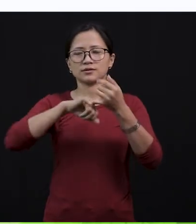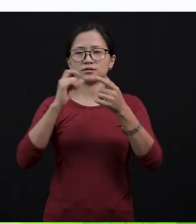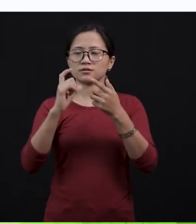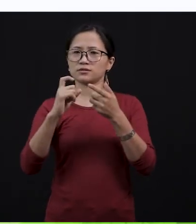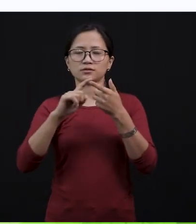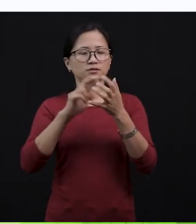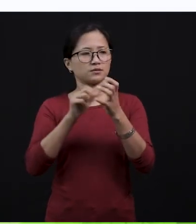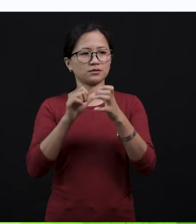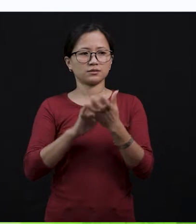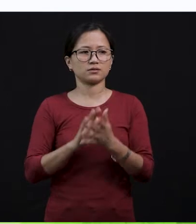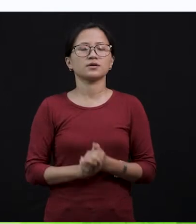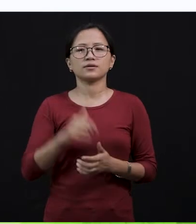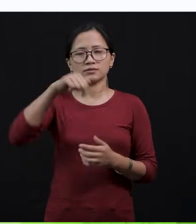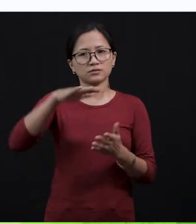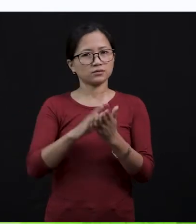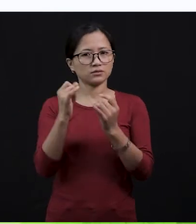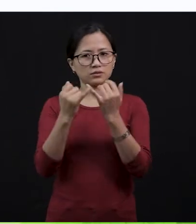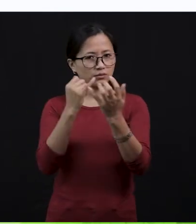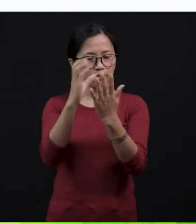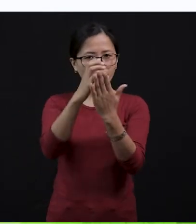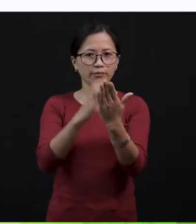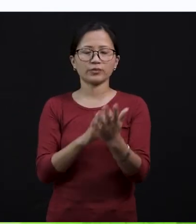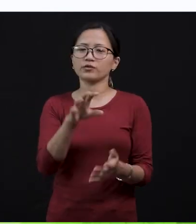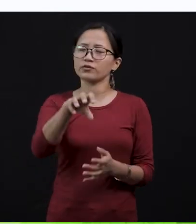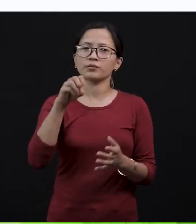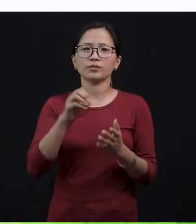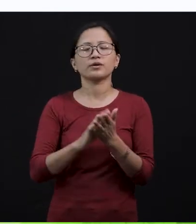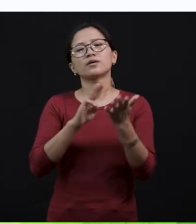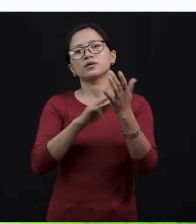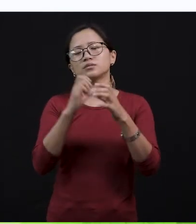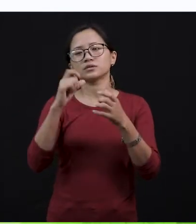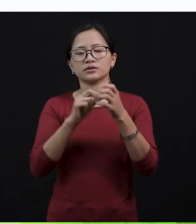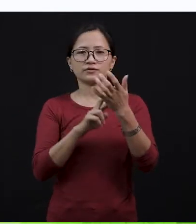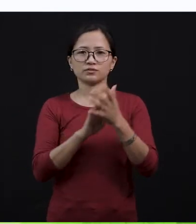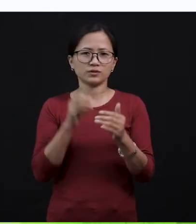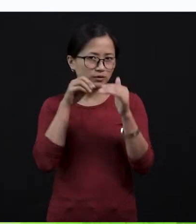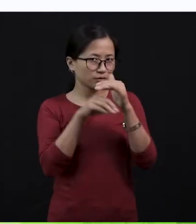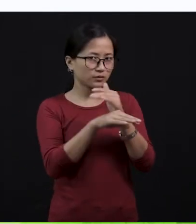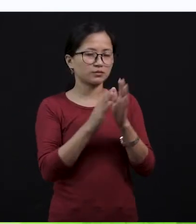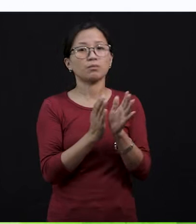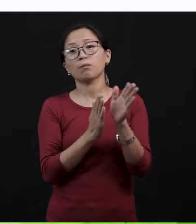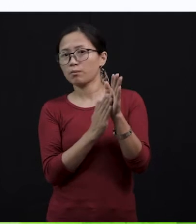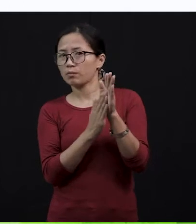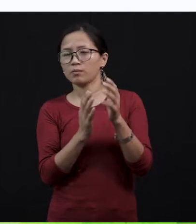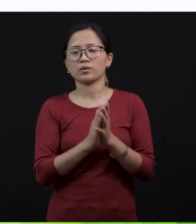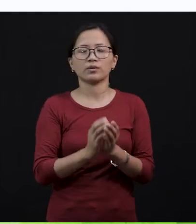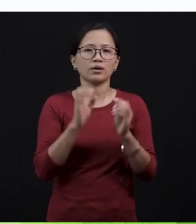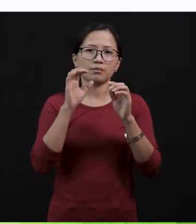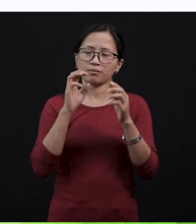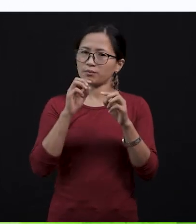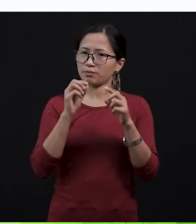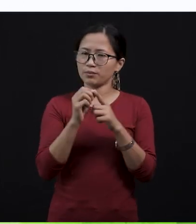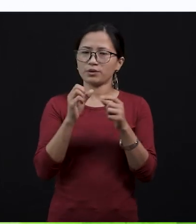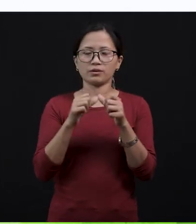So now that's our poem, and here we find that Macavity is known as the Hidden Paw. Now, why is he being called